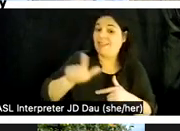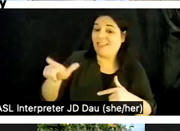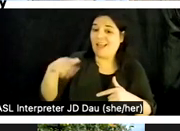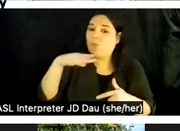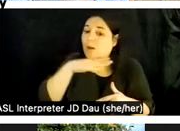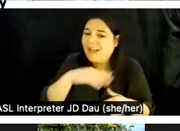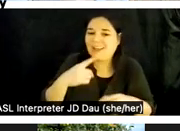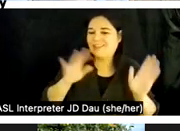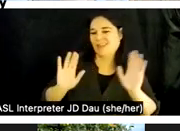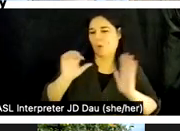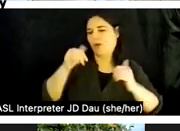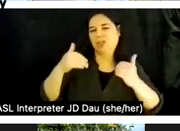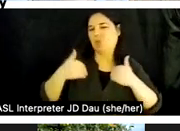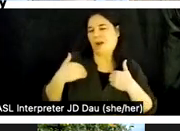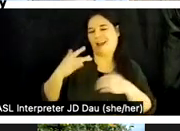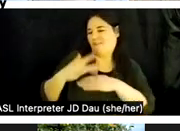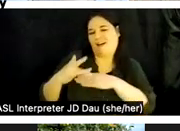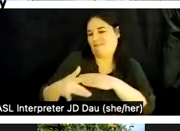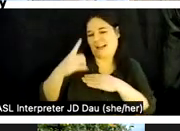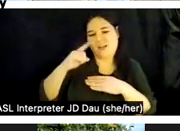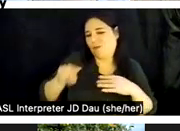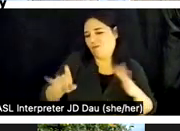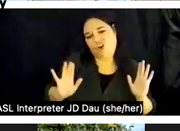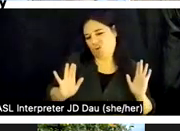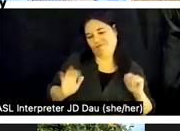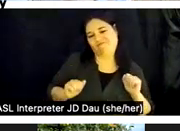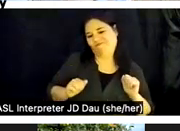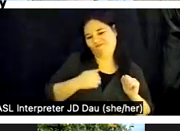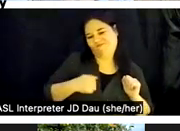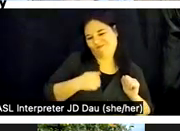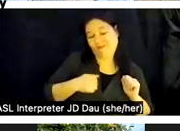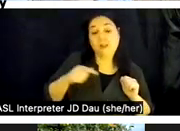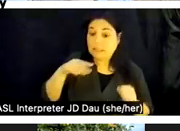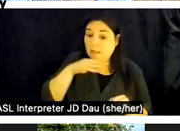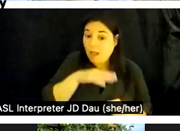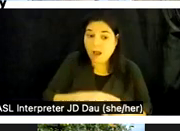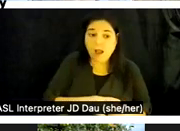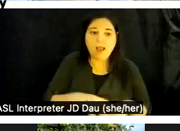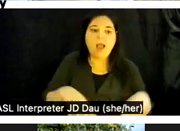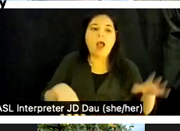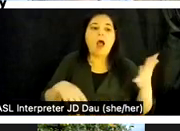"Oh, we don't have any units available to you." And there's blacklisting, which is